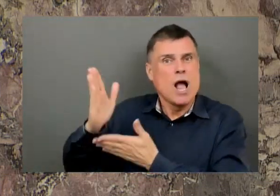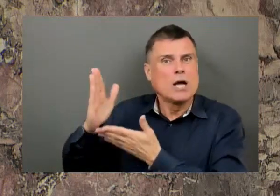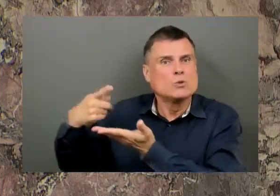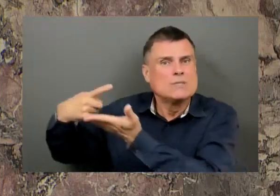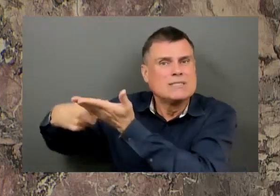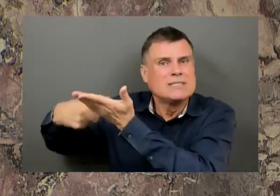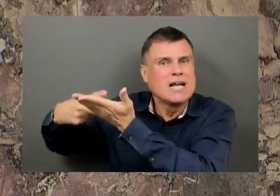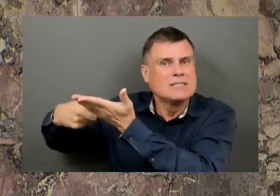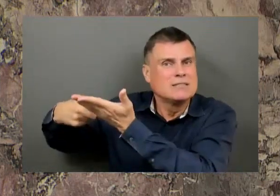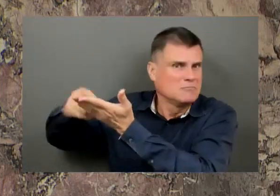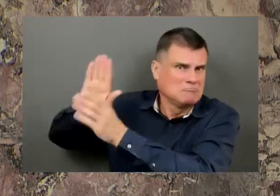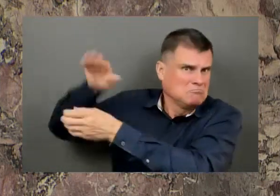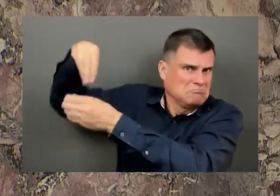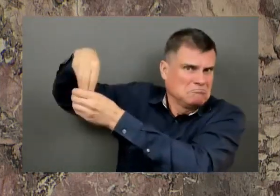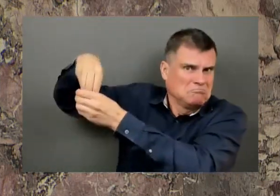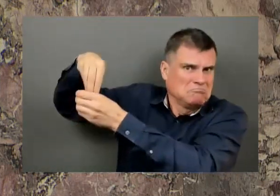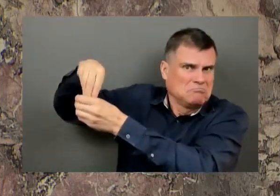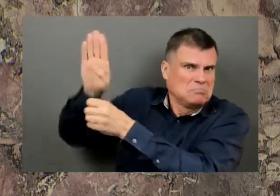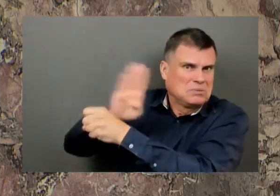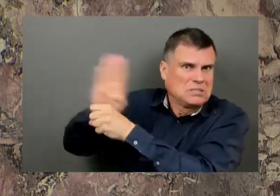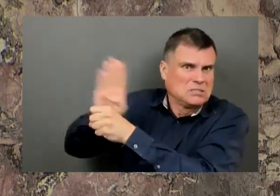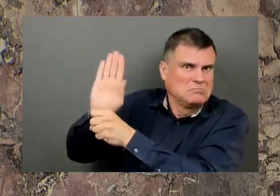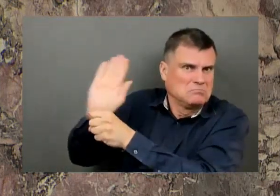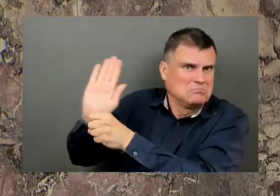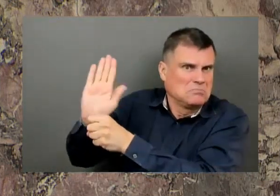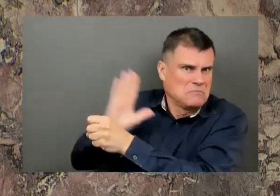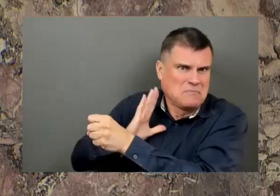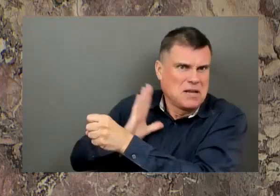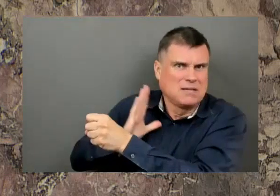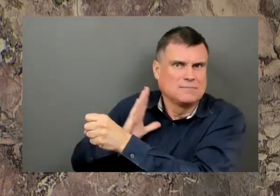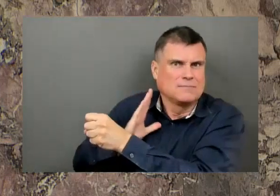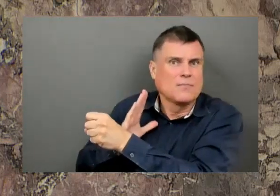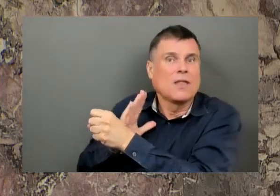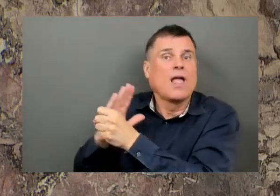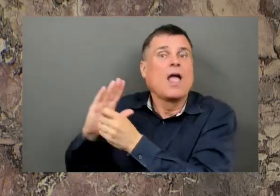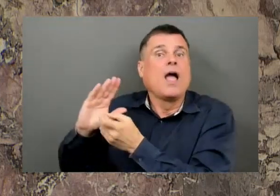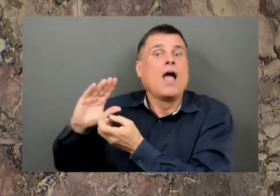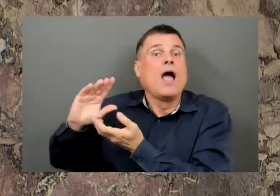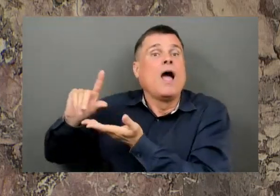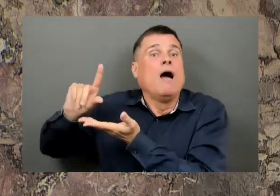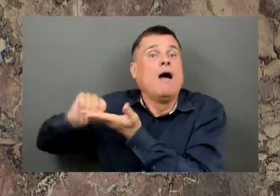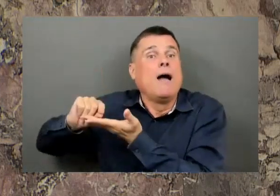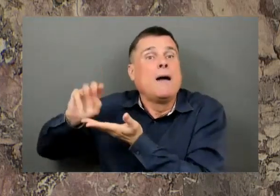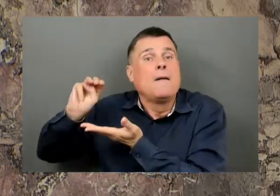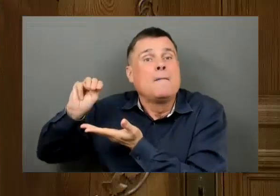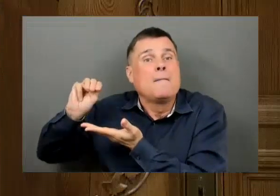released from Freedom of Information. That does not mean an application is in our hands.